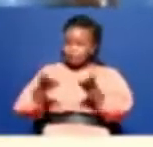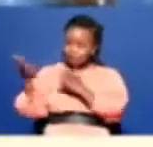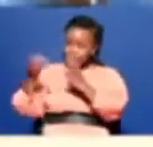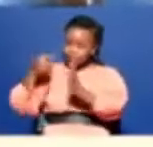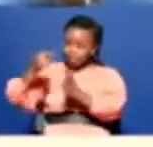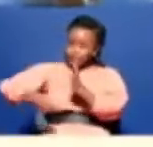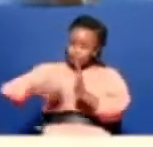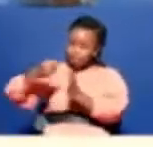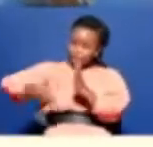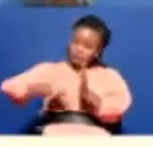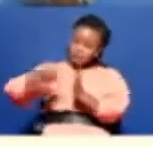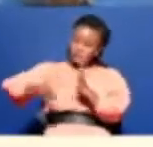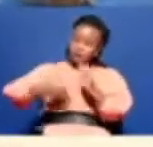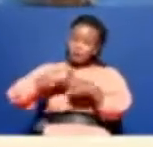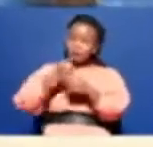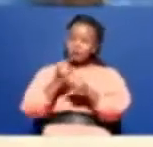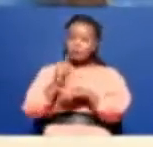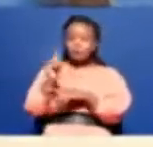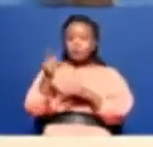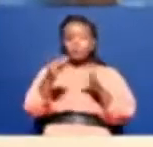batch.